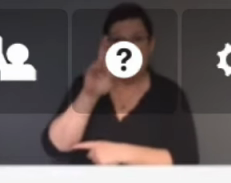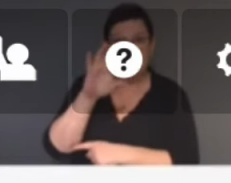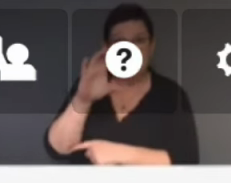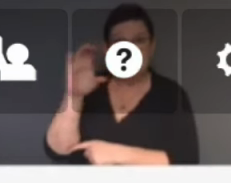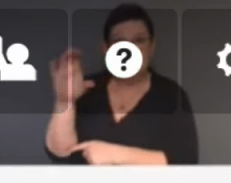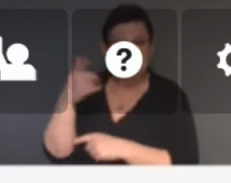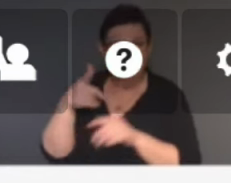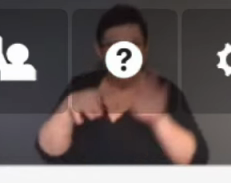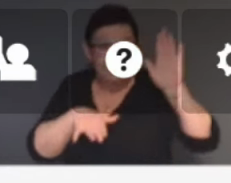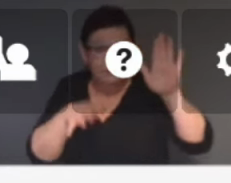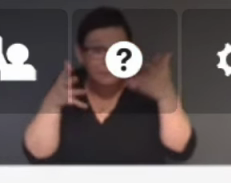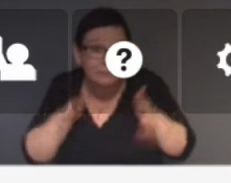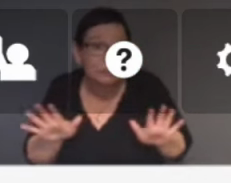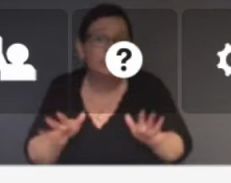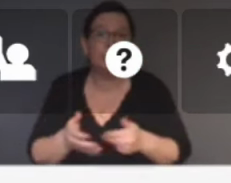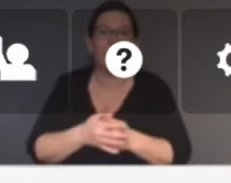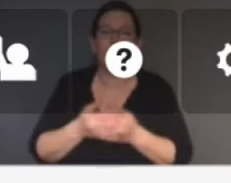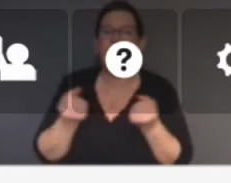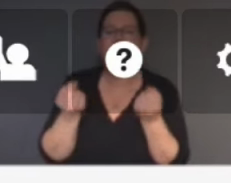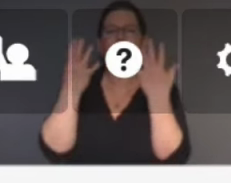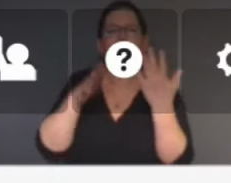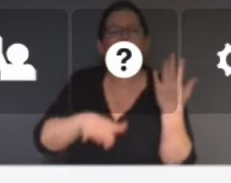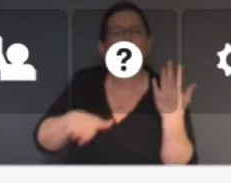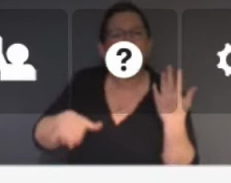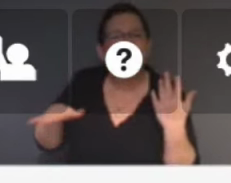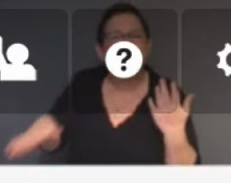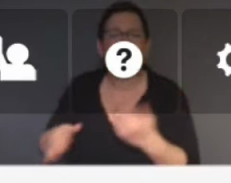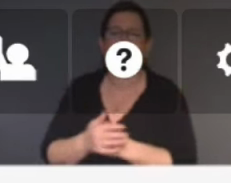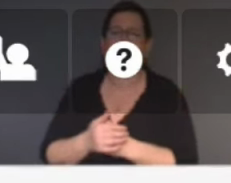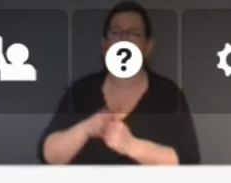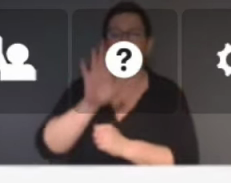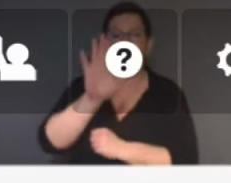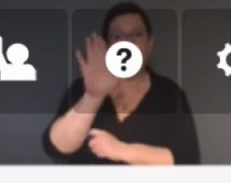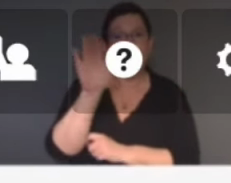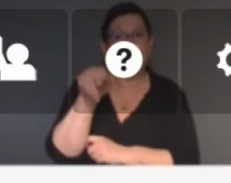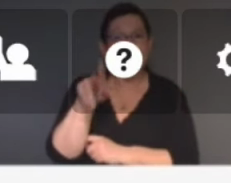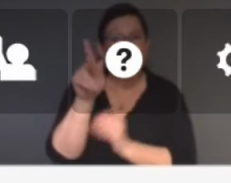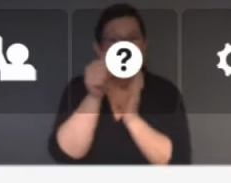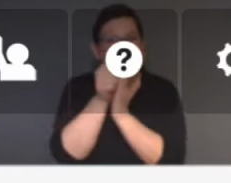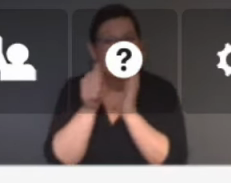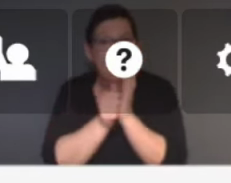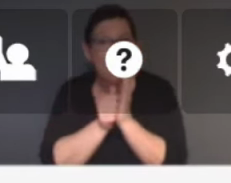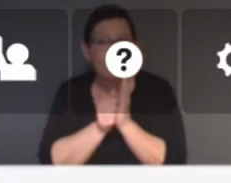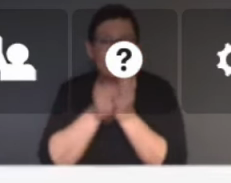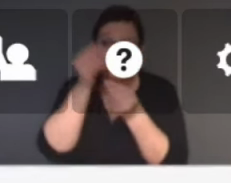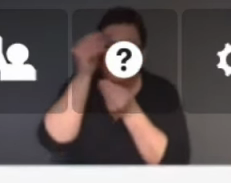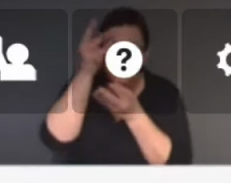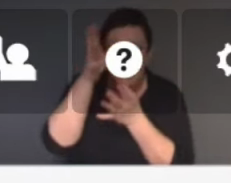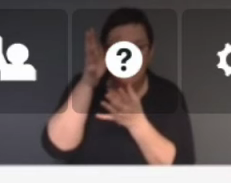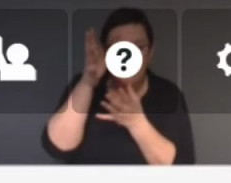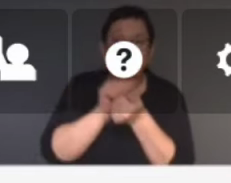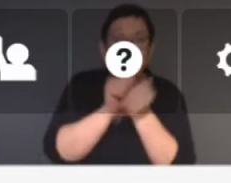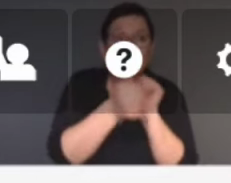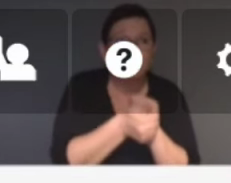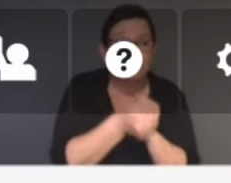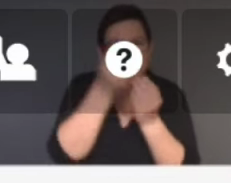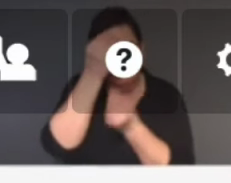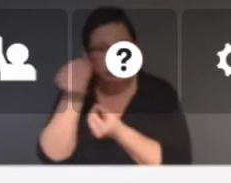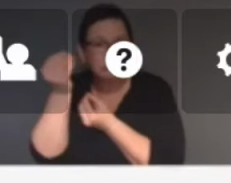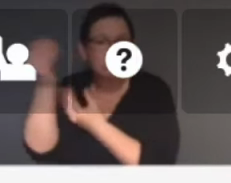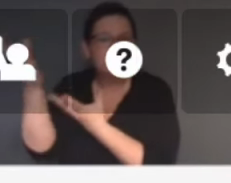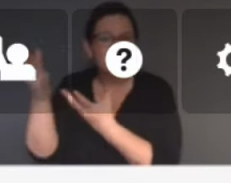You can update this information using CRA's My Account, My Benefits CRA mobile application,